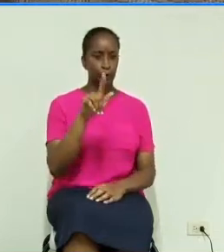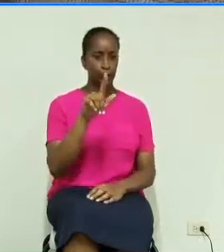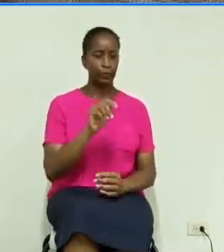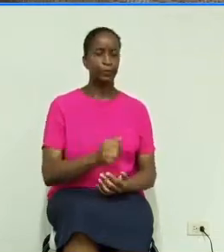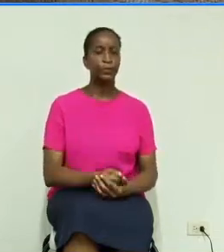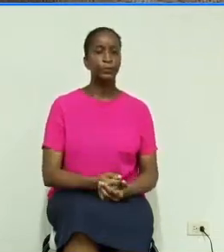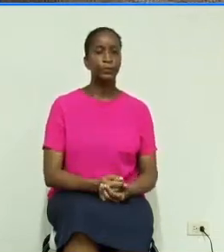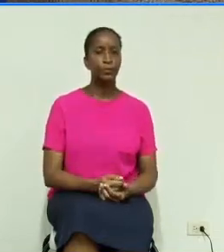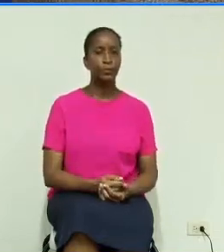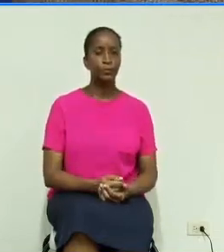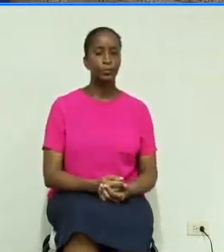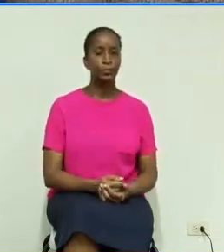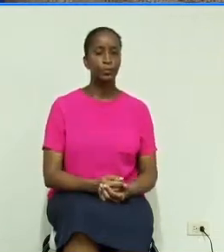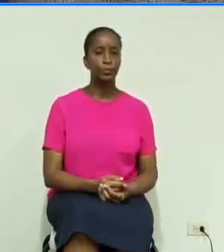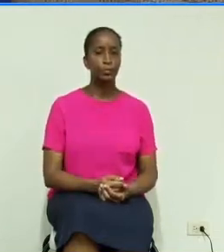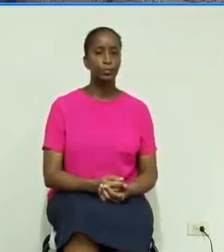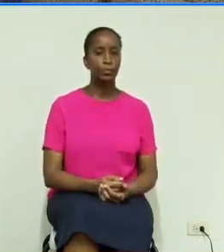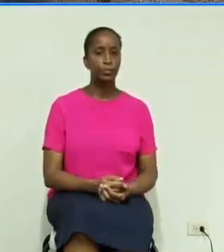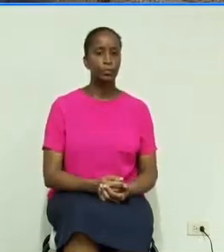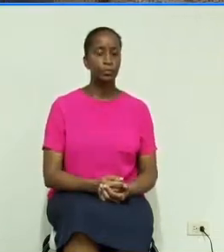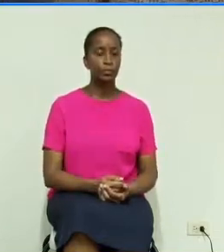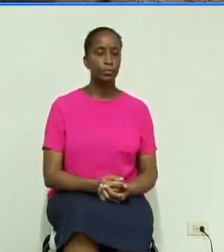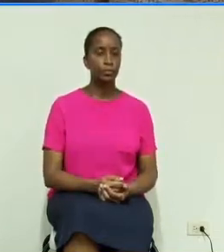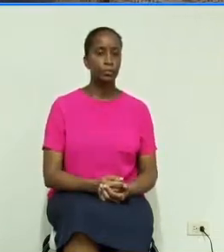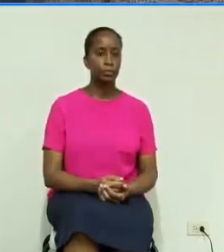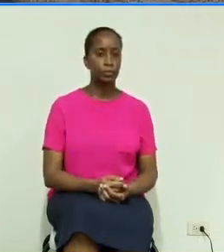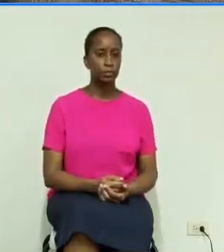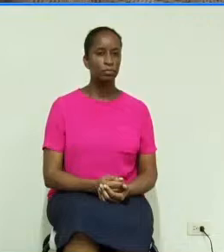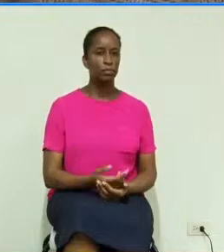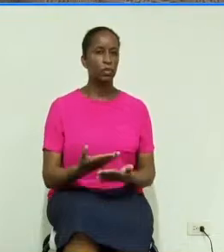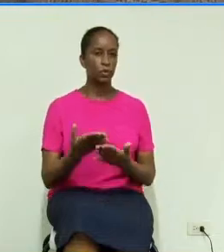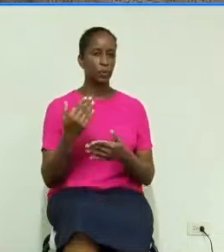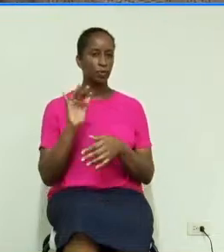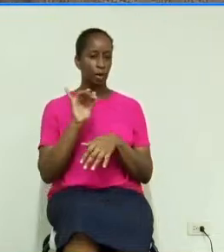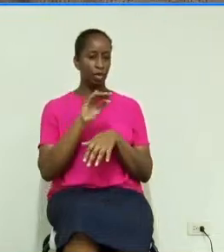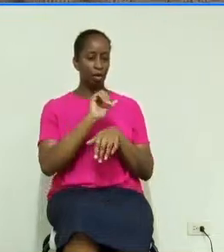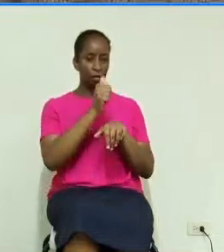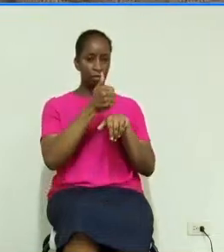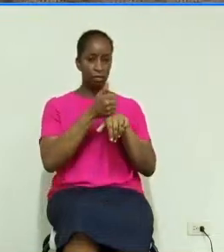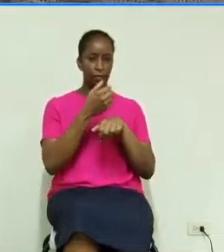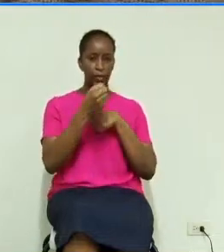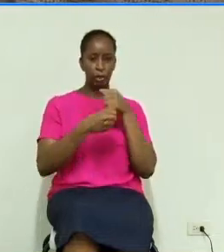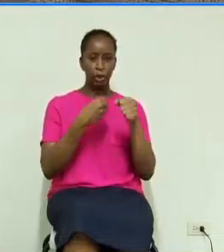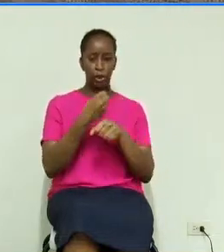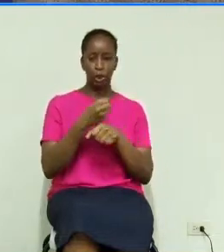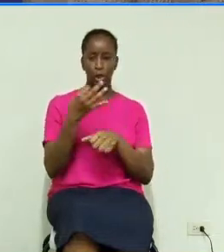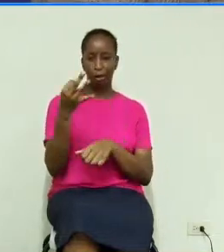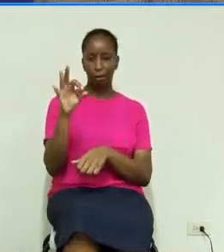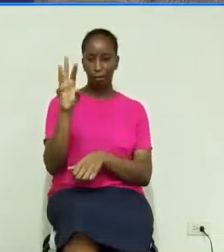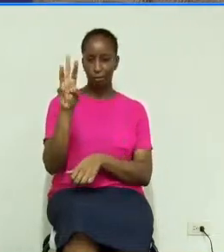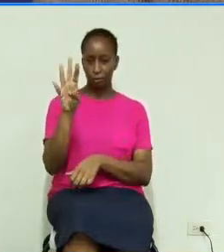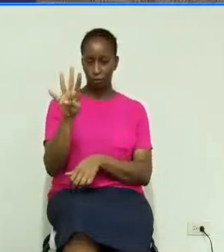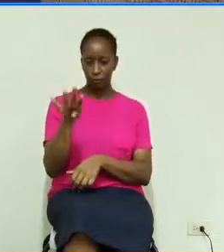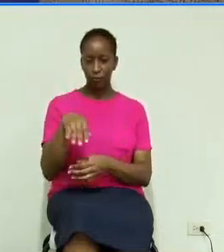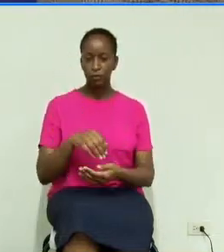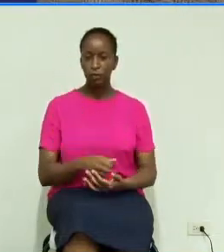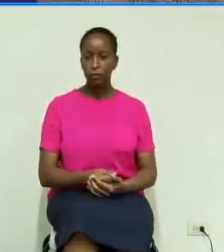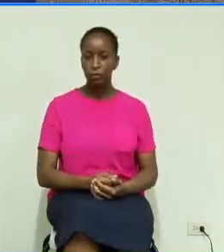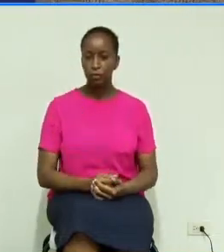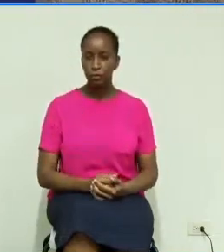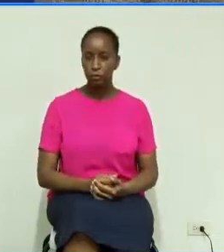and function of the Senate is, and in answering the question whether it's an outdated talk